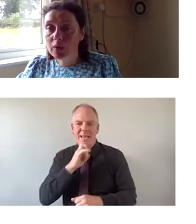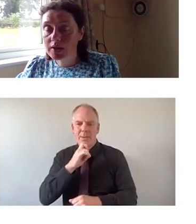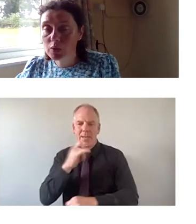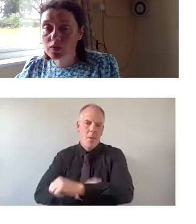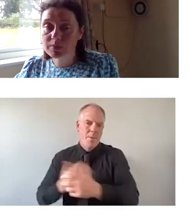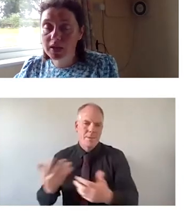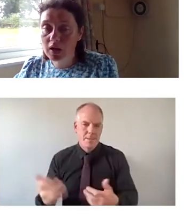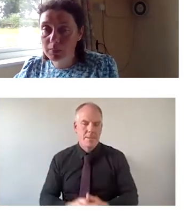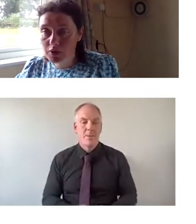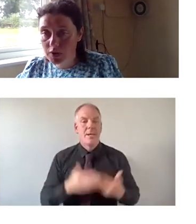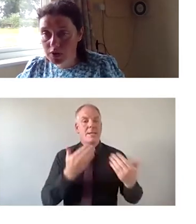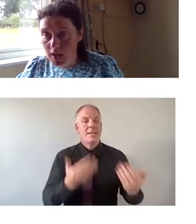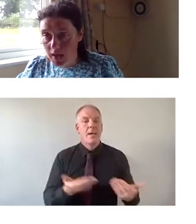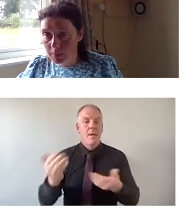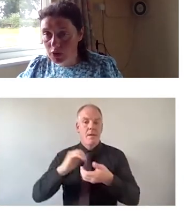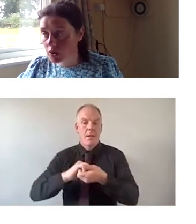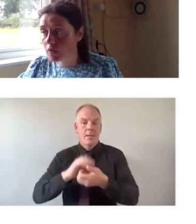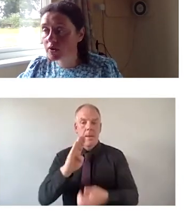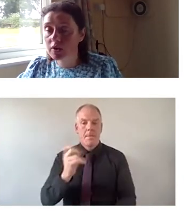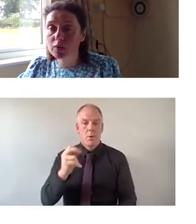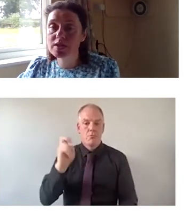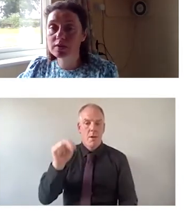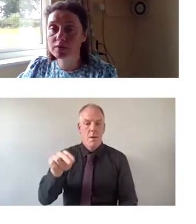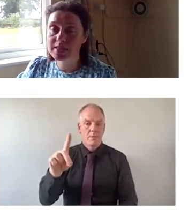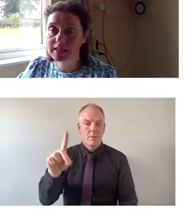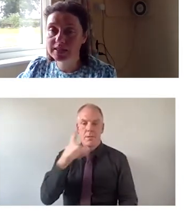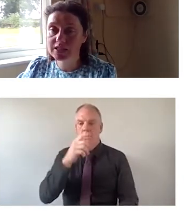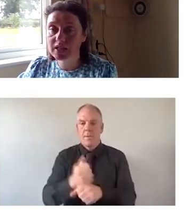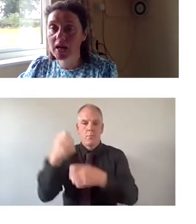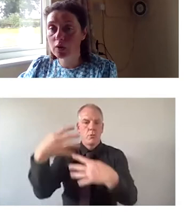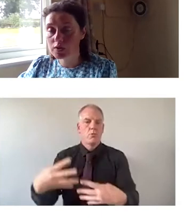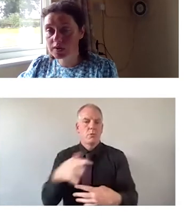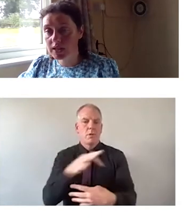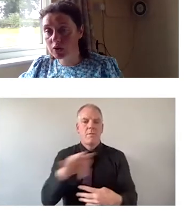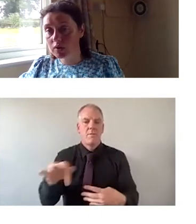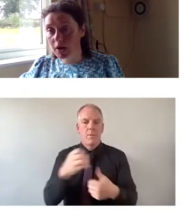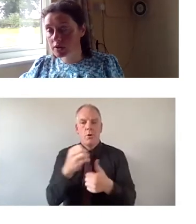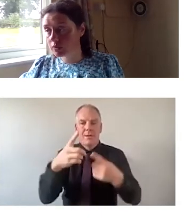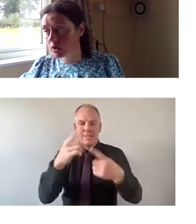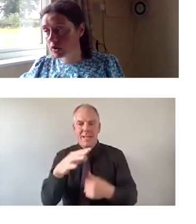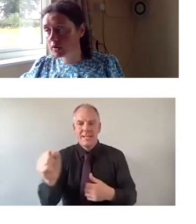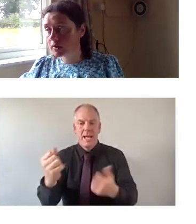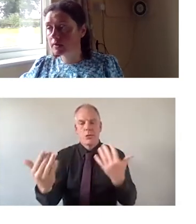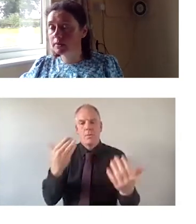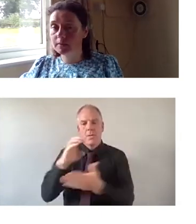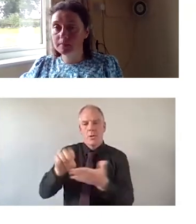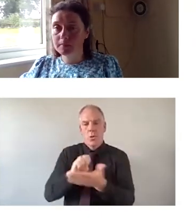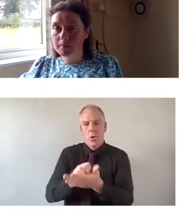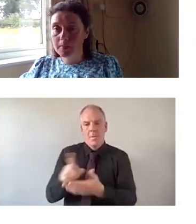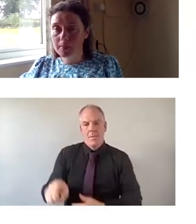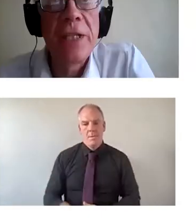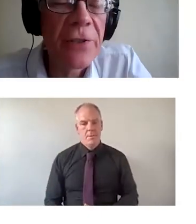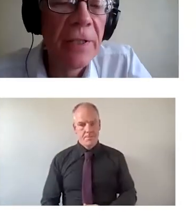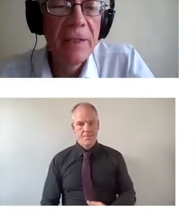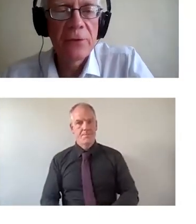So I now hand you over to my colleague Bertrand to cover the results from the SELP data and also the EU comparative work. Okay,